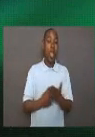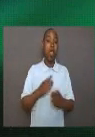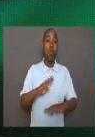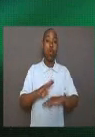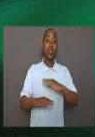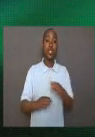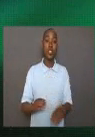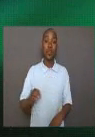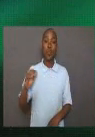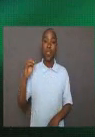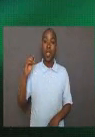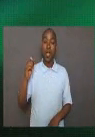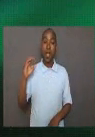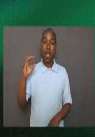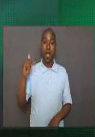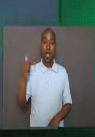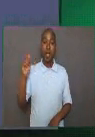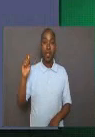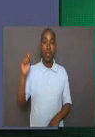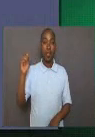called catabolism.